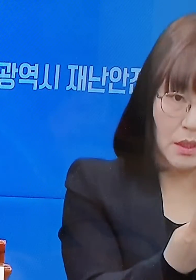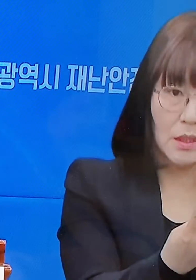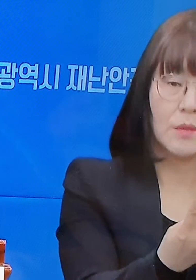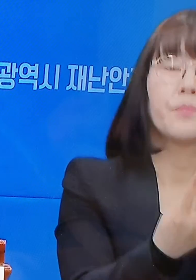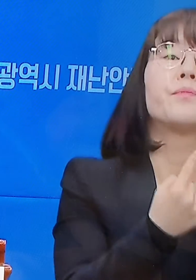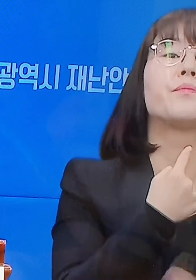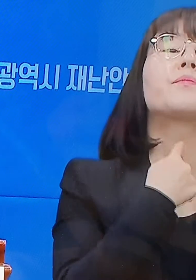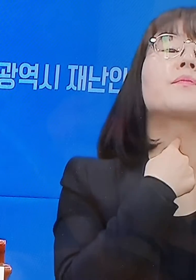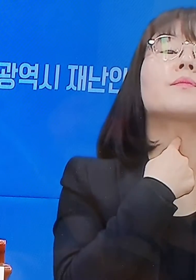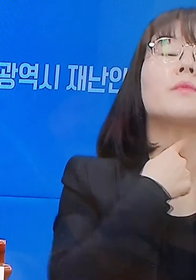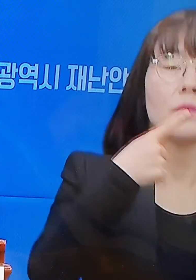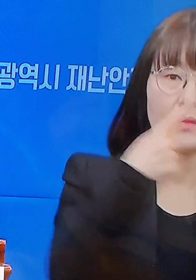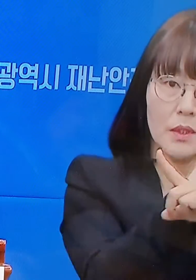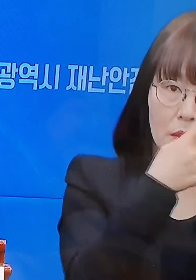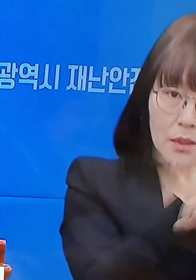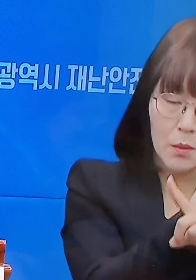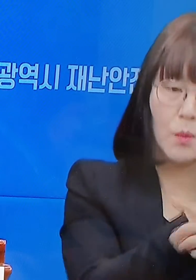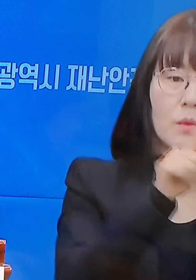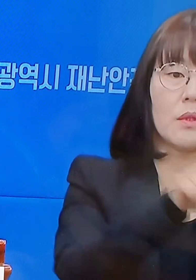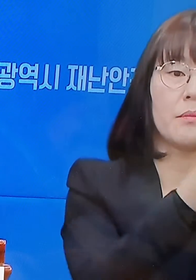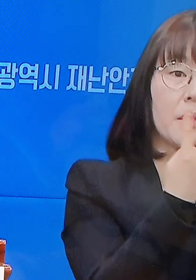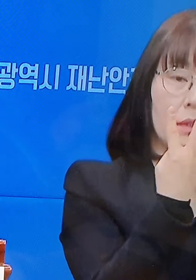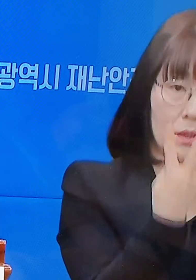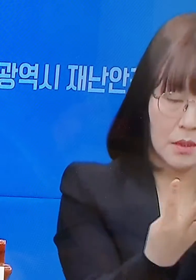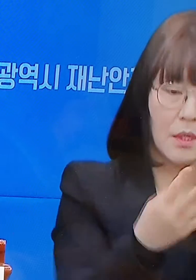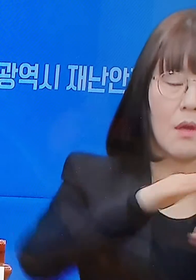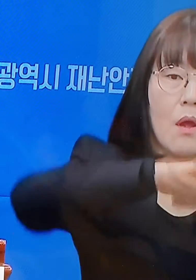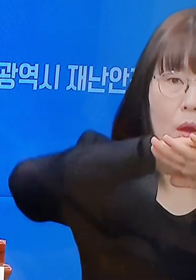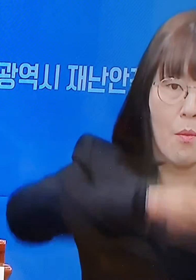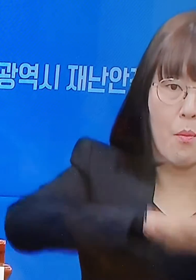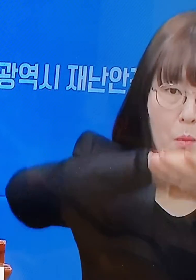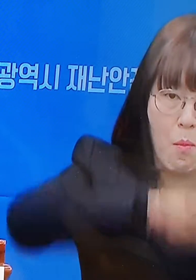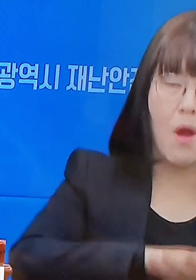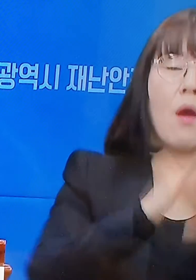65 or 69 degrees Fahrenheit.